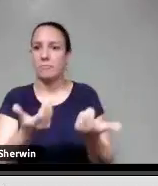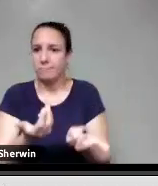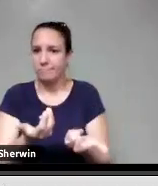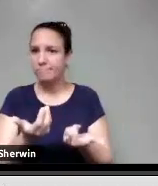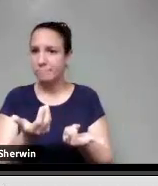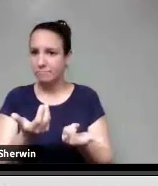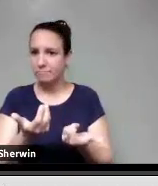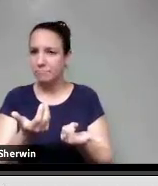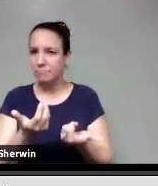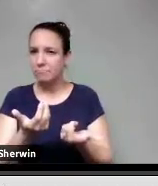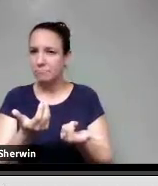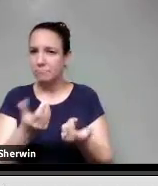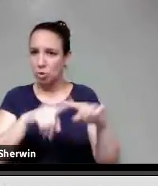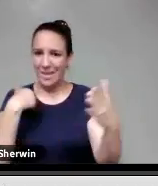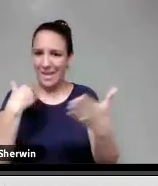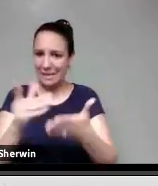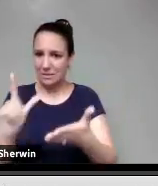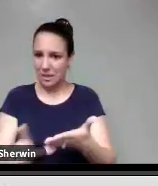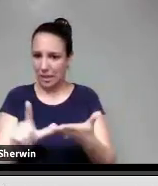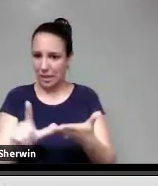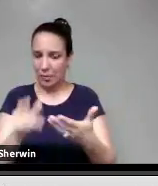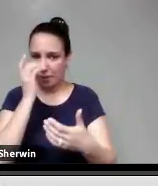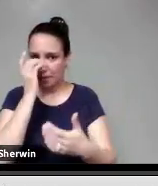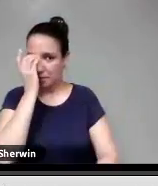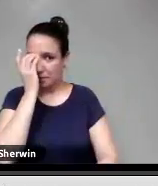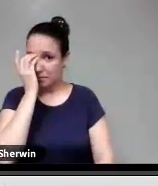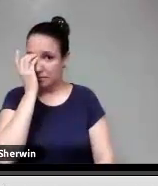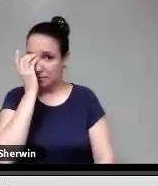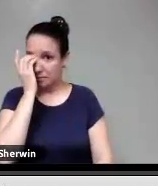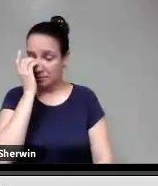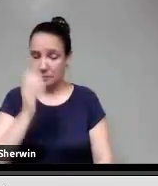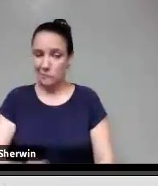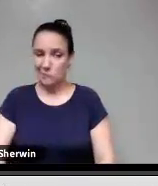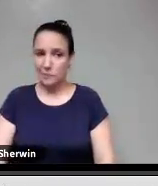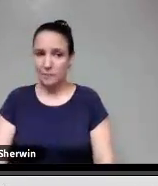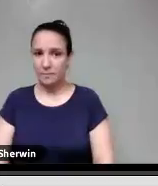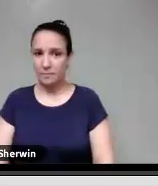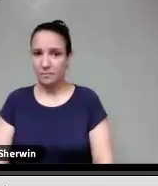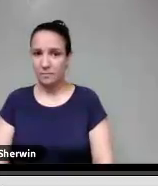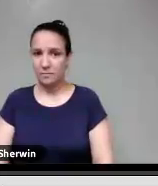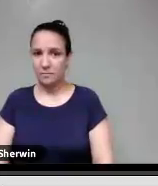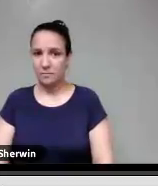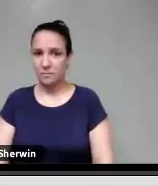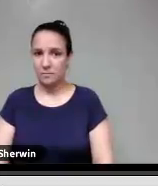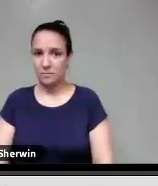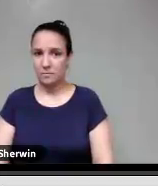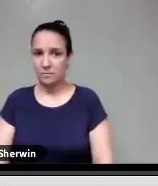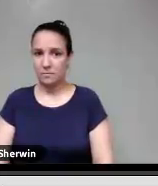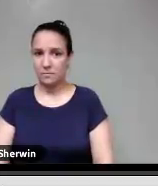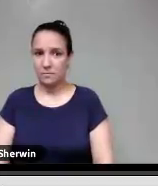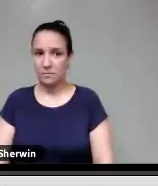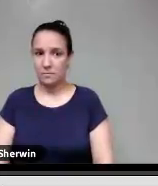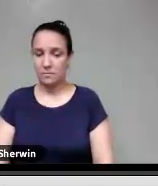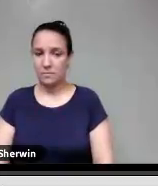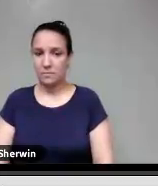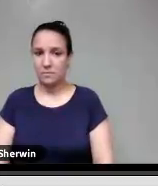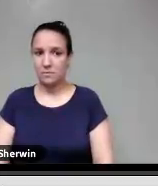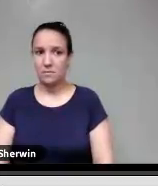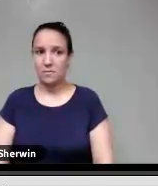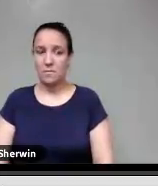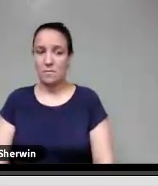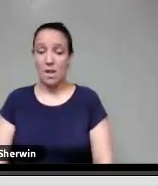What obstacles or barriers you might find as far as can they get to the library physically? That might be a group that you're trying to tap into. Is